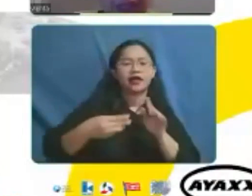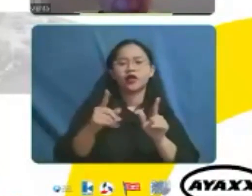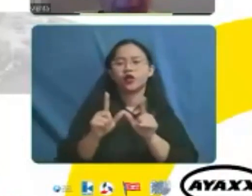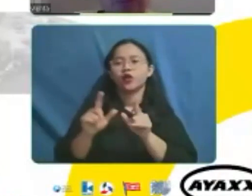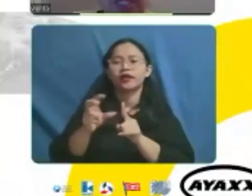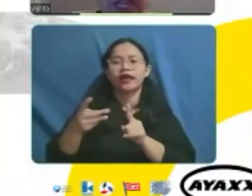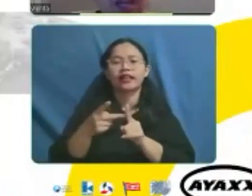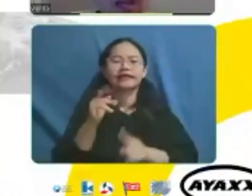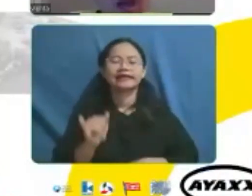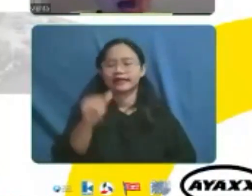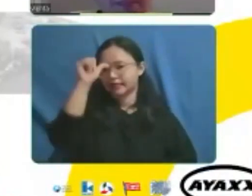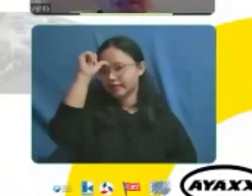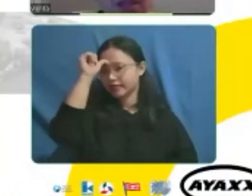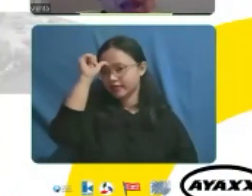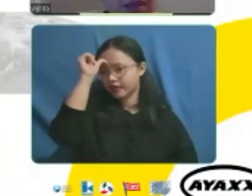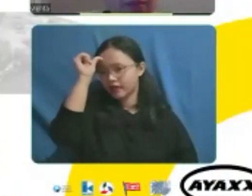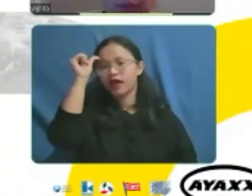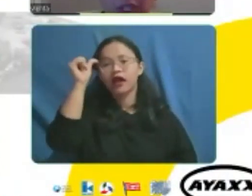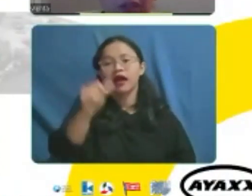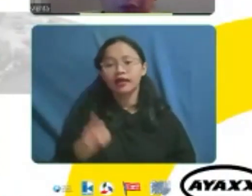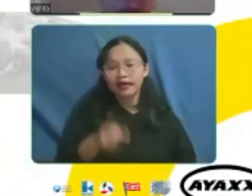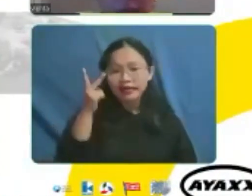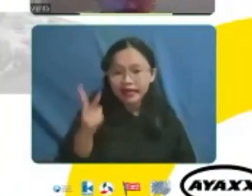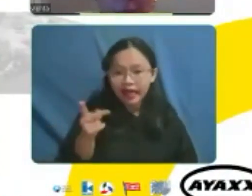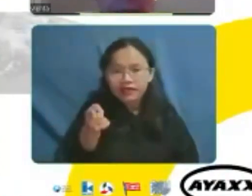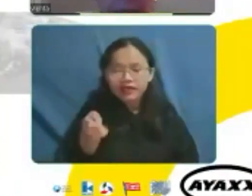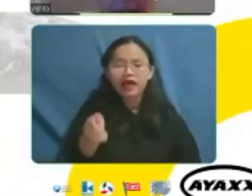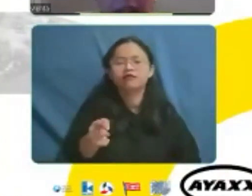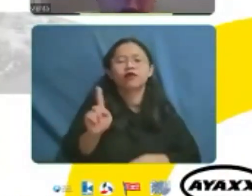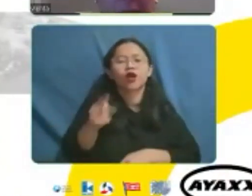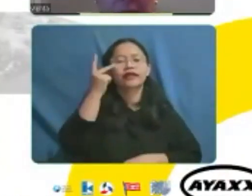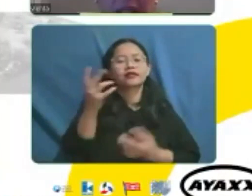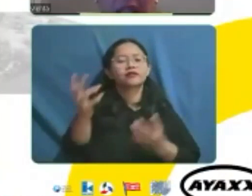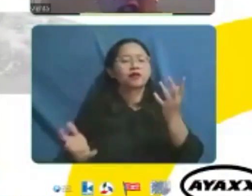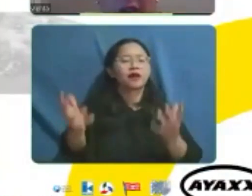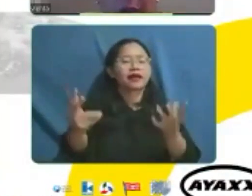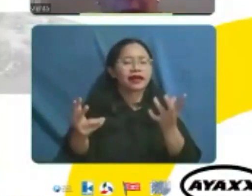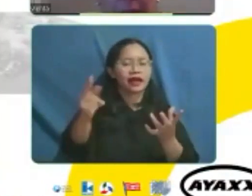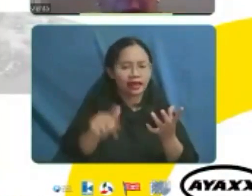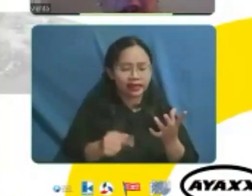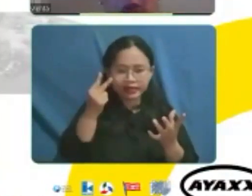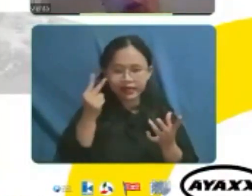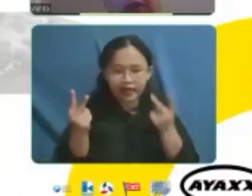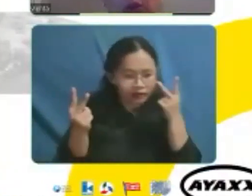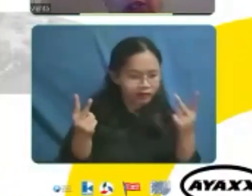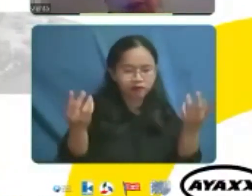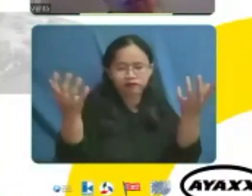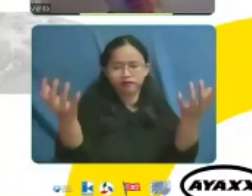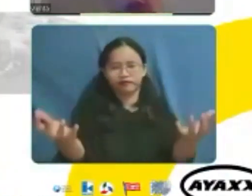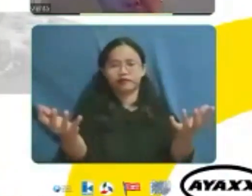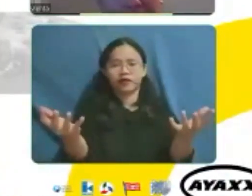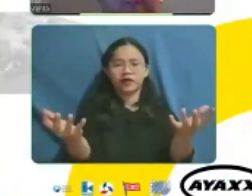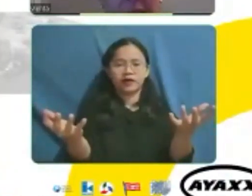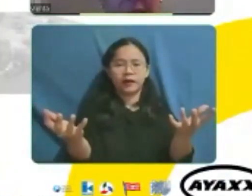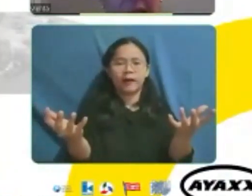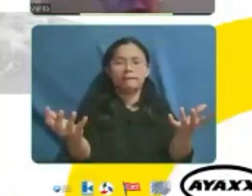the capital city, and which is, of course, has the dubious distinction of being one of the world's most